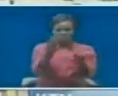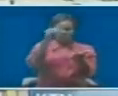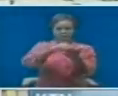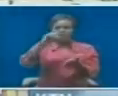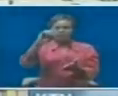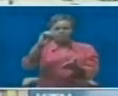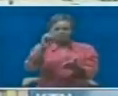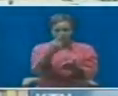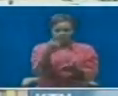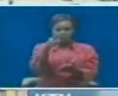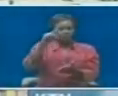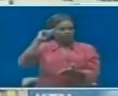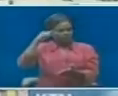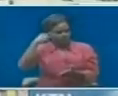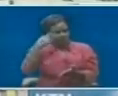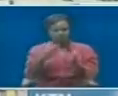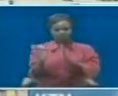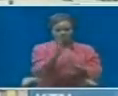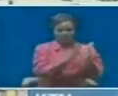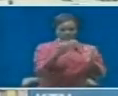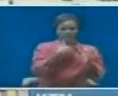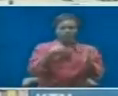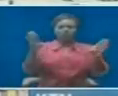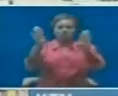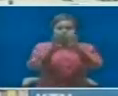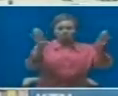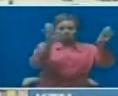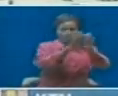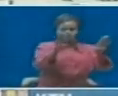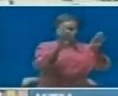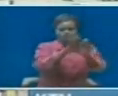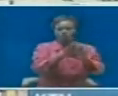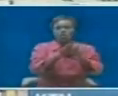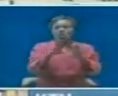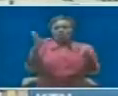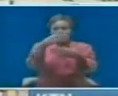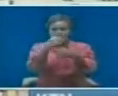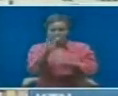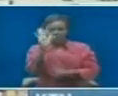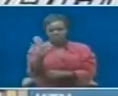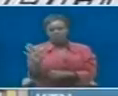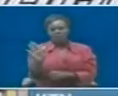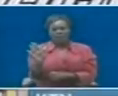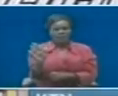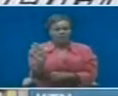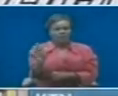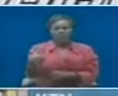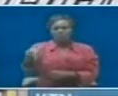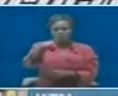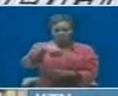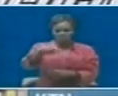on the chopping block is the famed plant, which has been shut down to even out the hitherto lopsided playing field. We will no